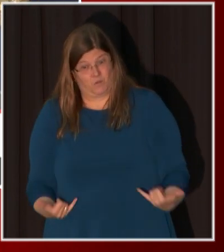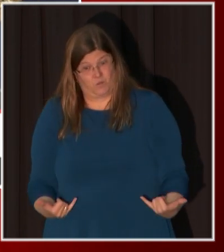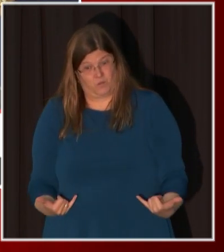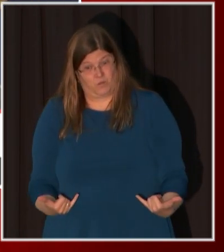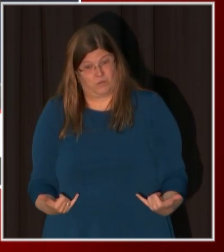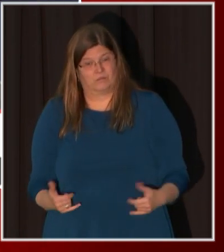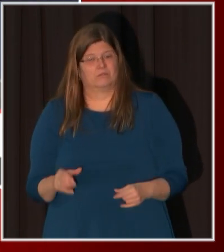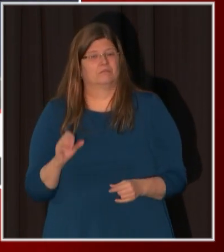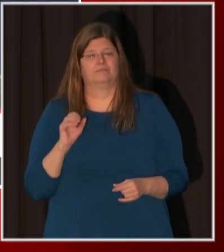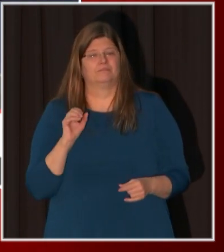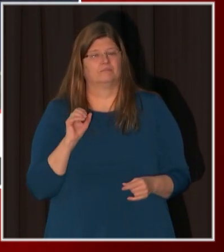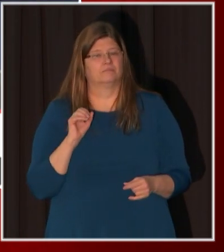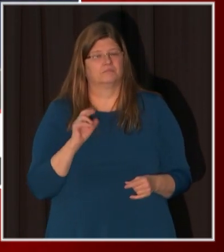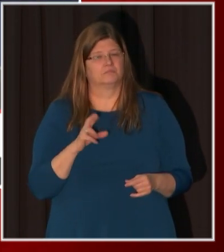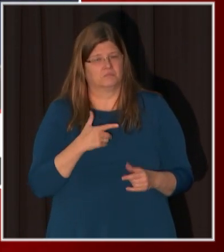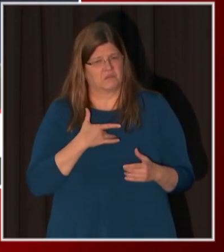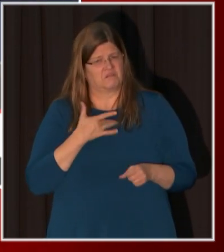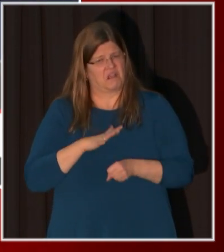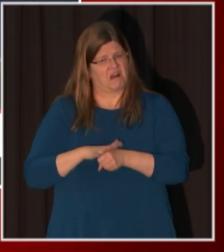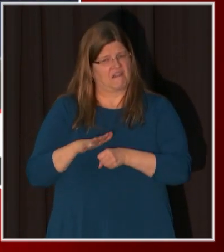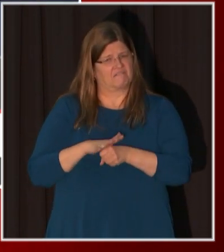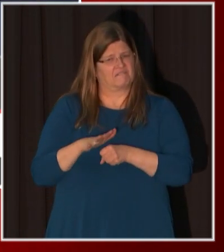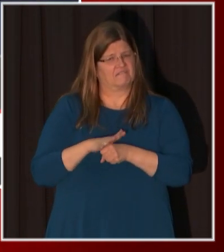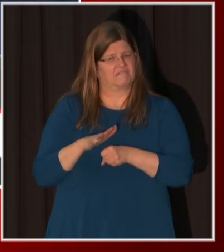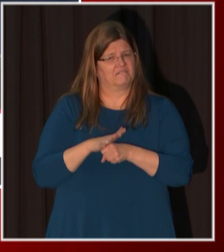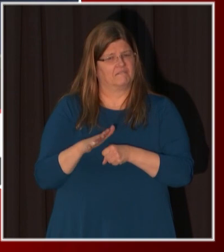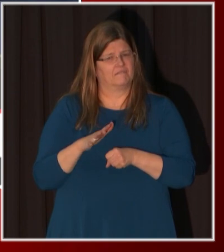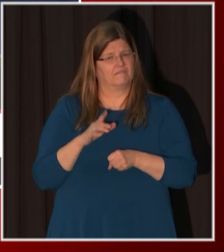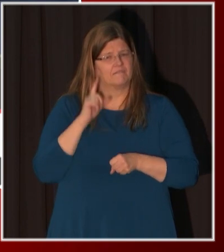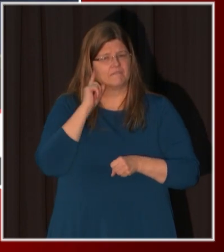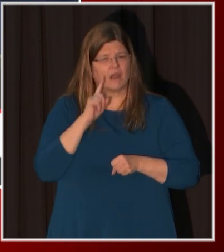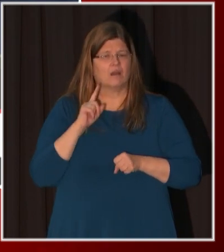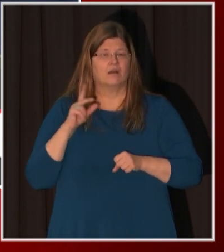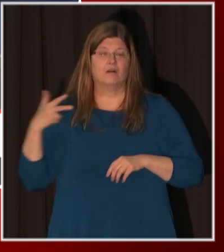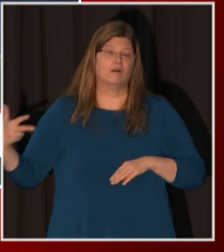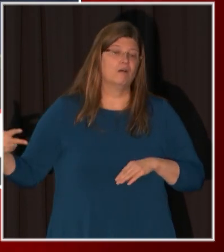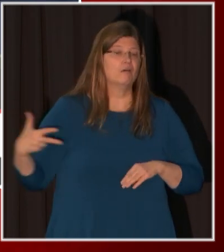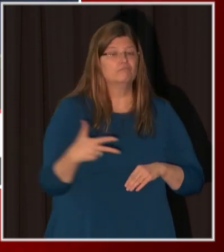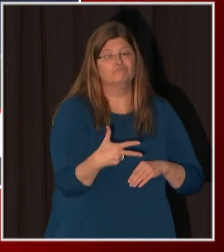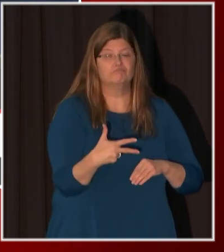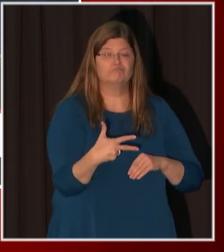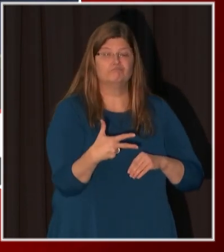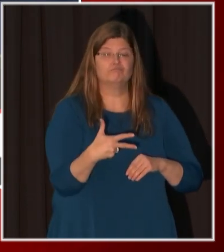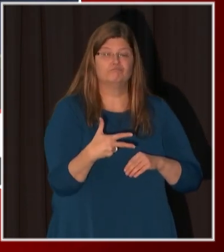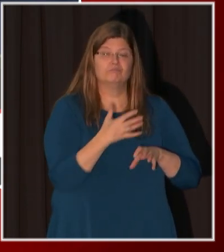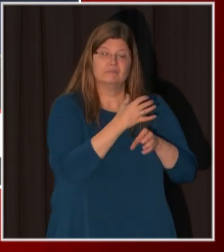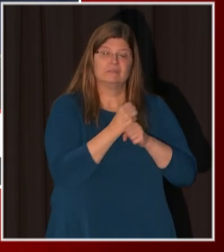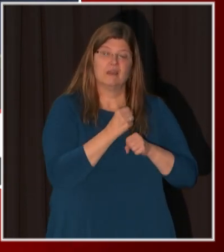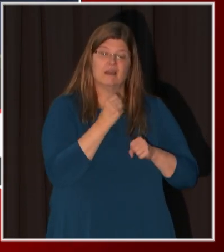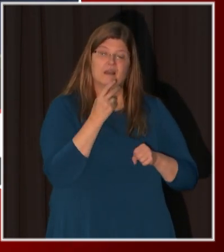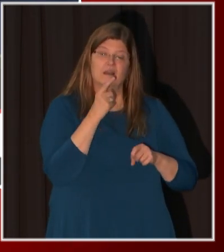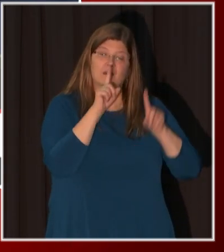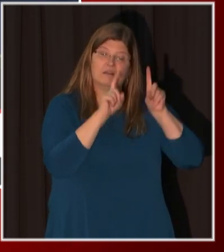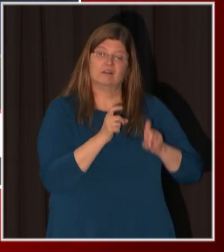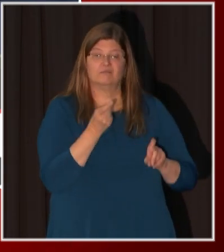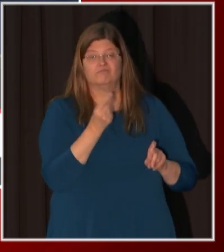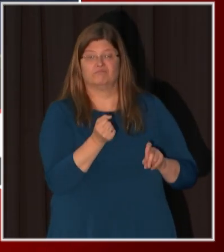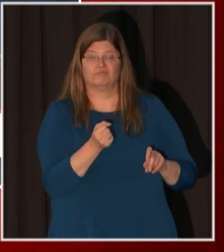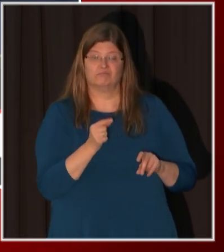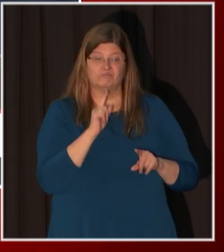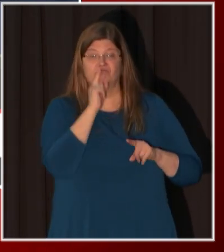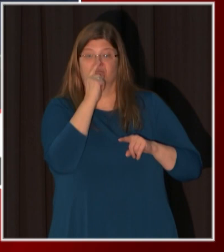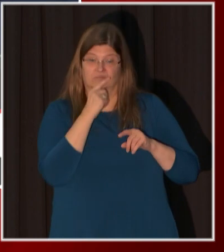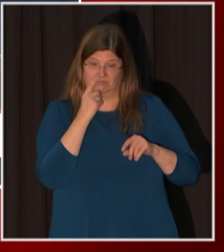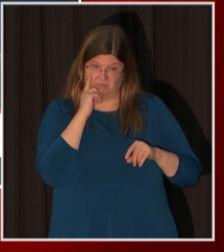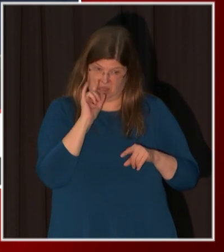have enough for everybody that's coming in right now, or everybody that meets the requirements or criteria? Well, I'm just going